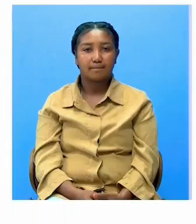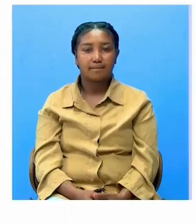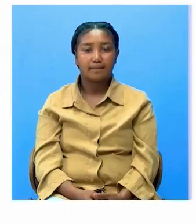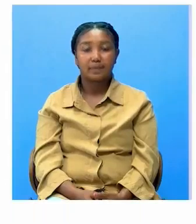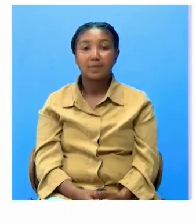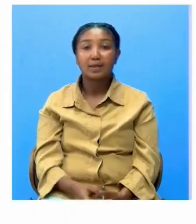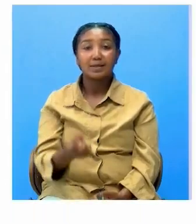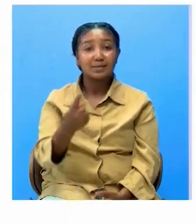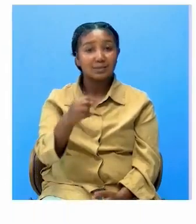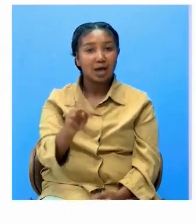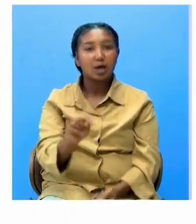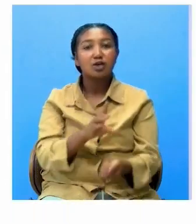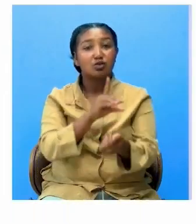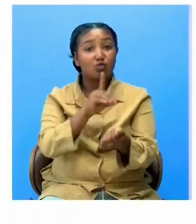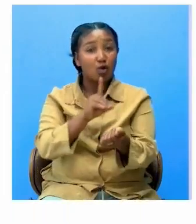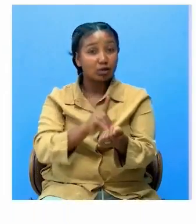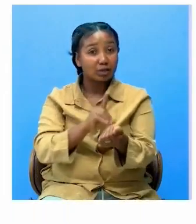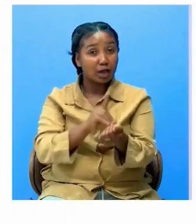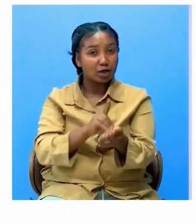very expensive.